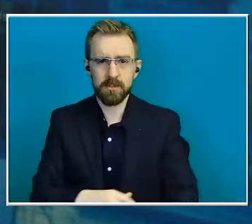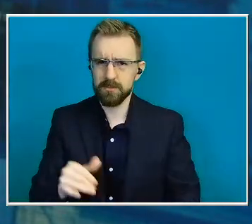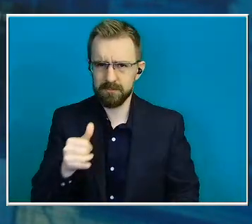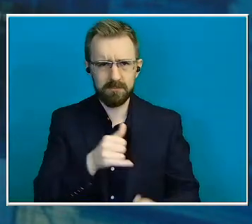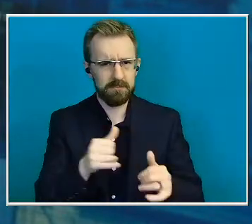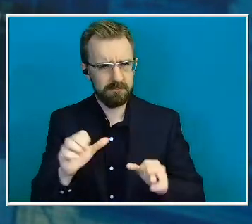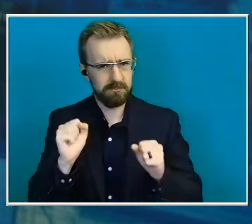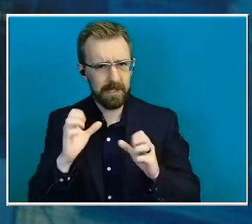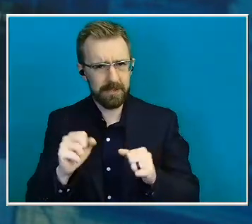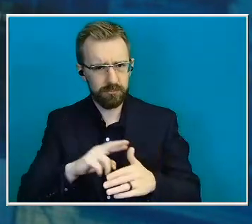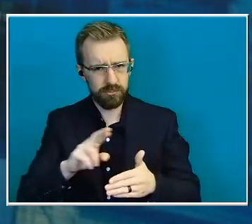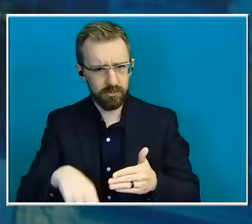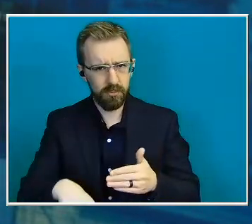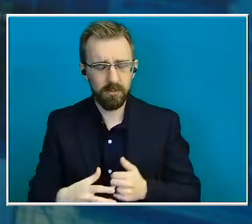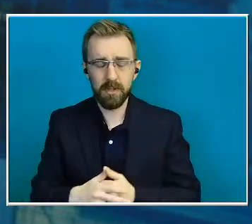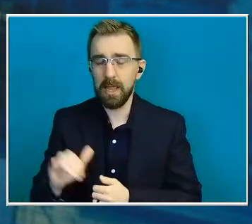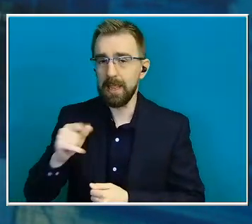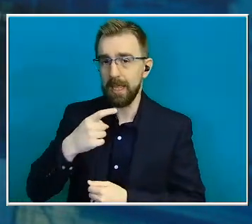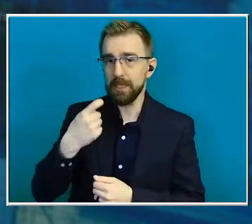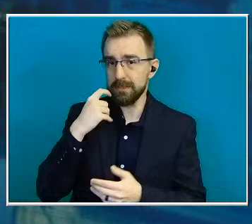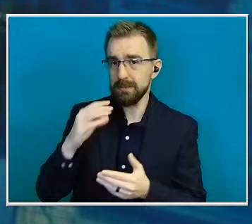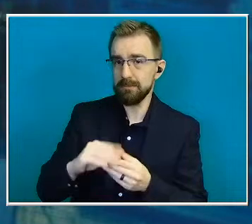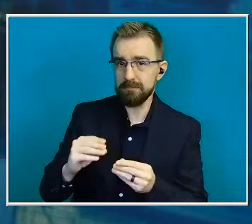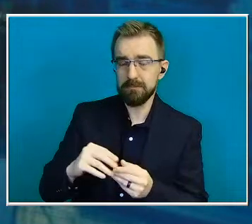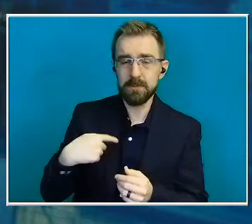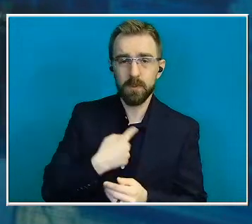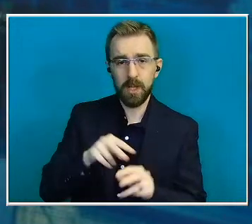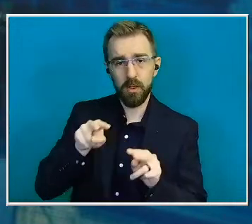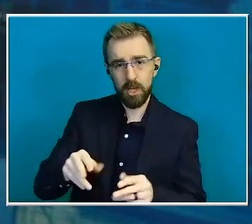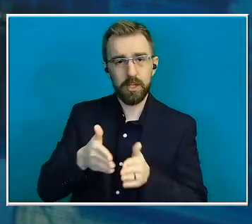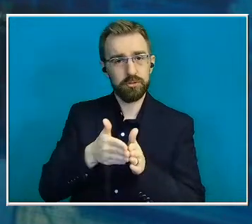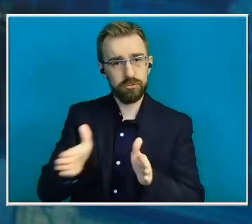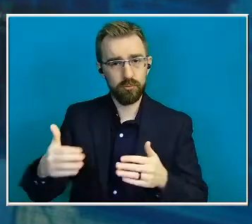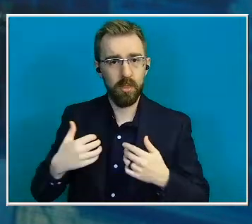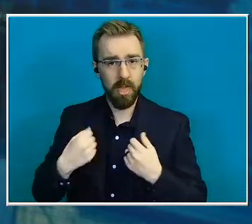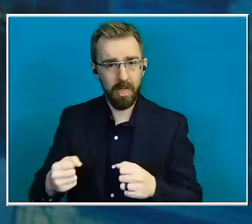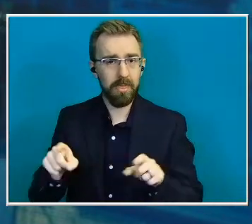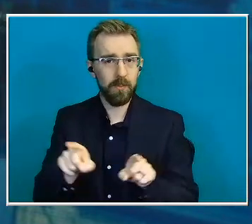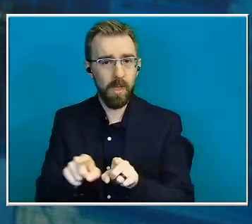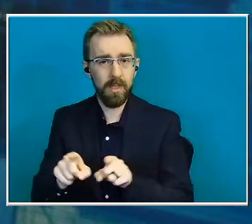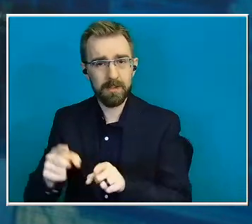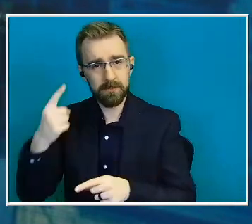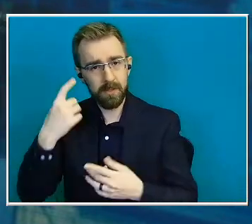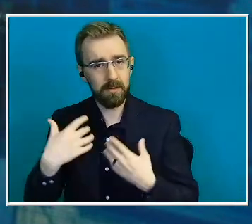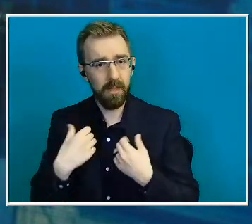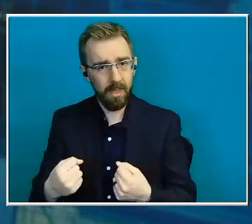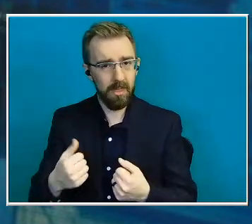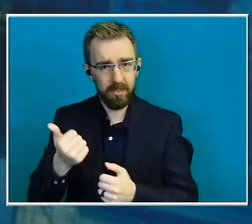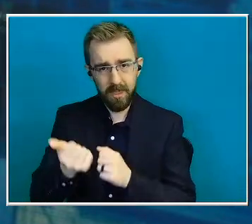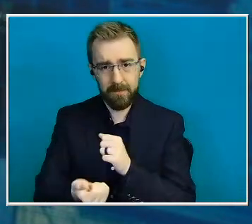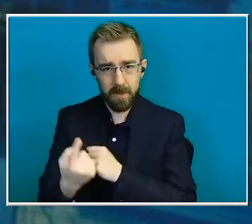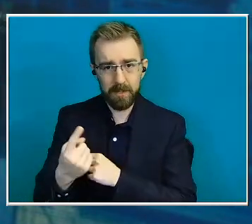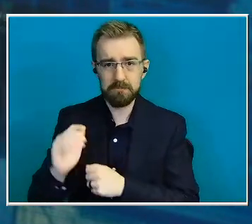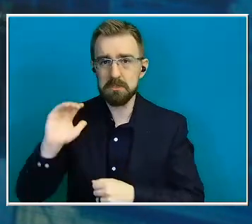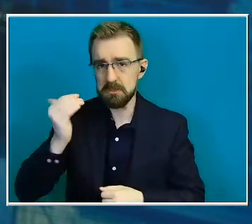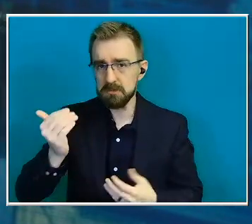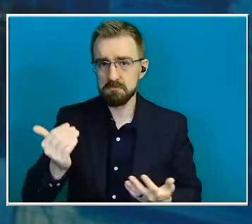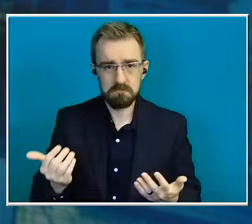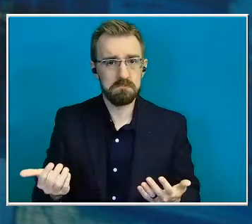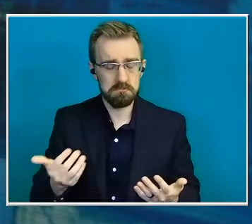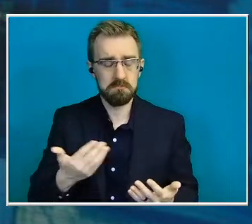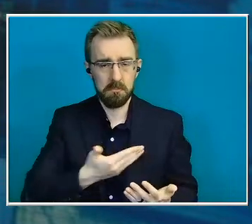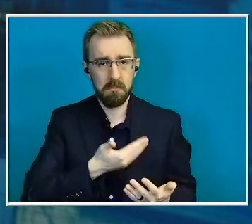talked about, we did look at general health as well as mental health, and everybody seemed to be better general